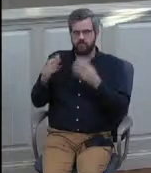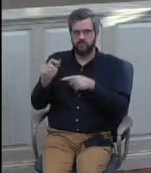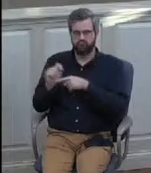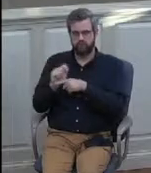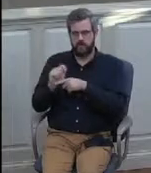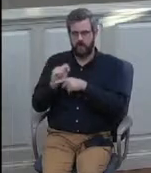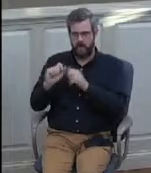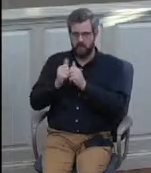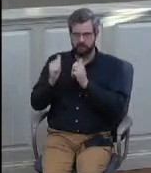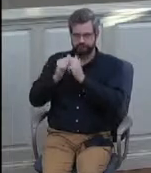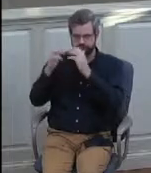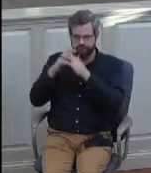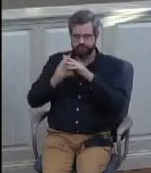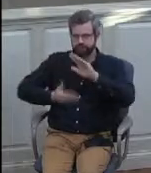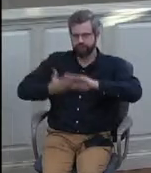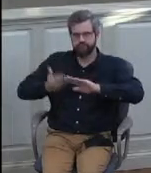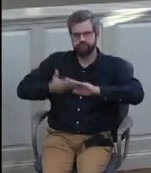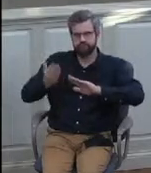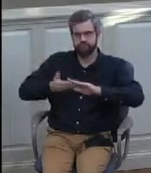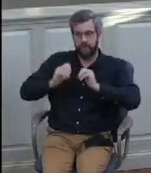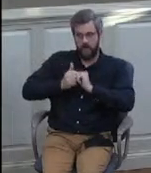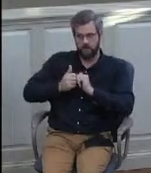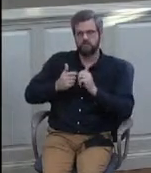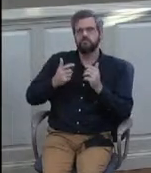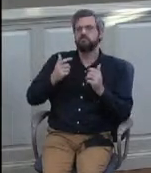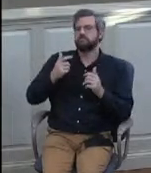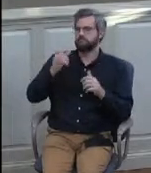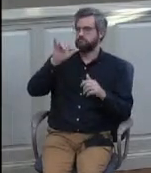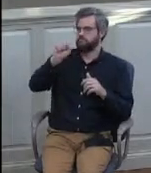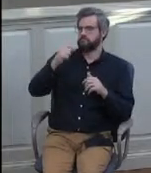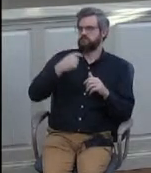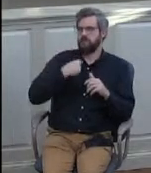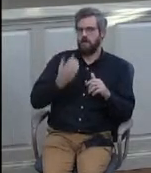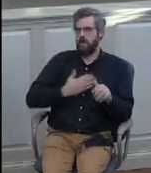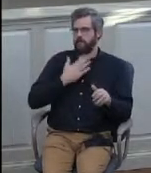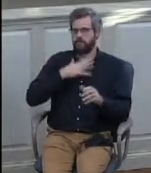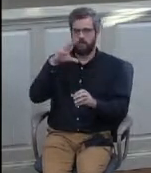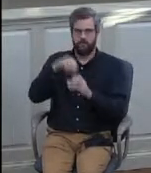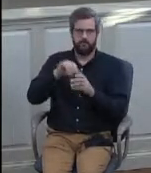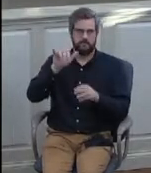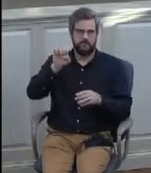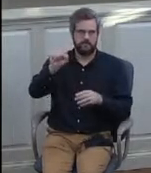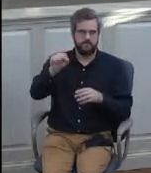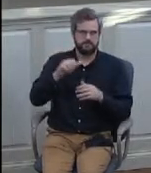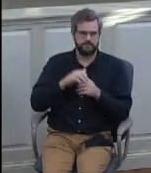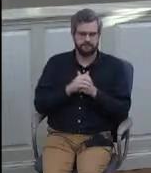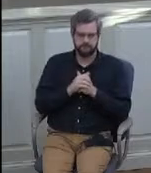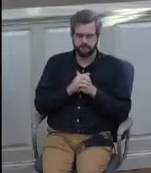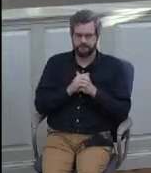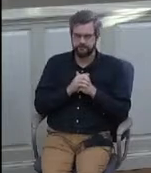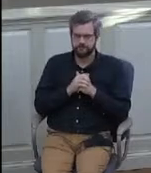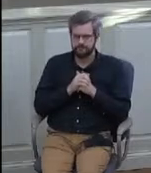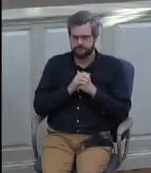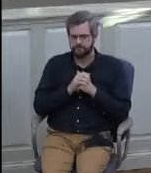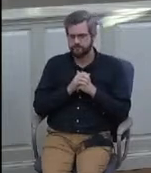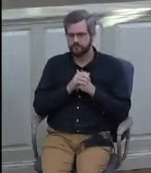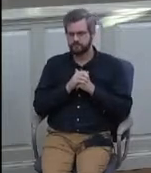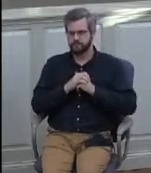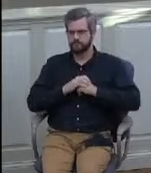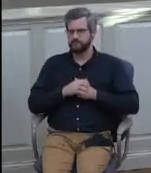set up a shelter and how to run a shelter. So yes, I would be more than happy to assist with that. Okay.